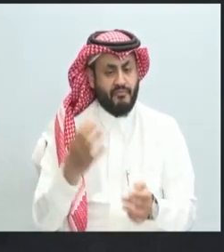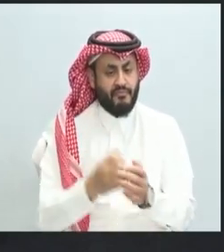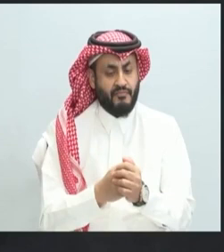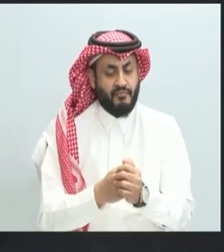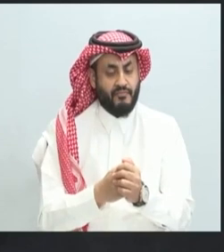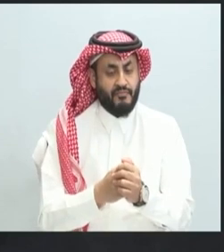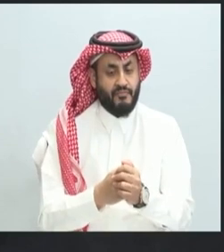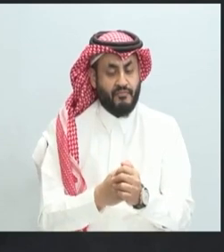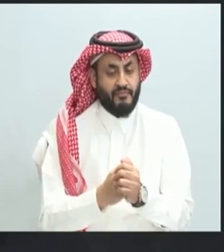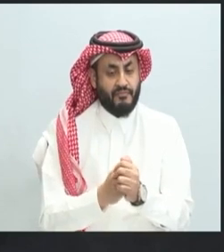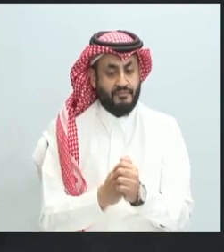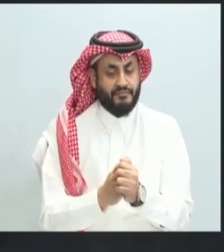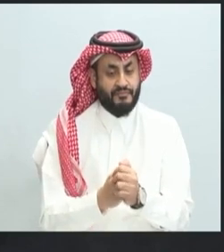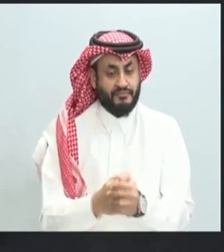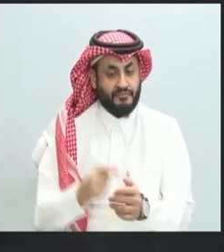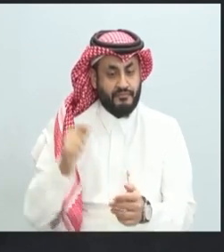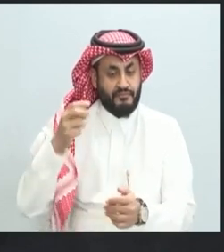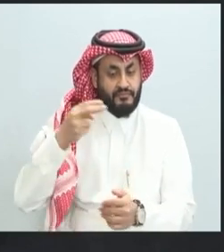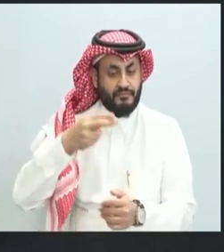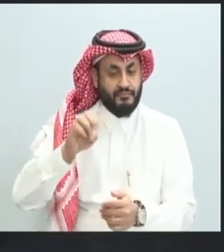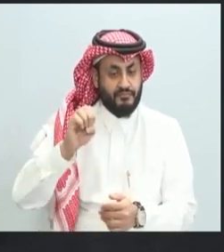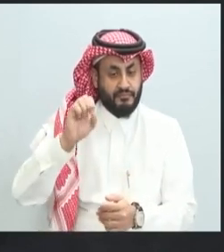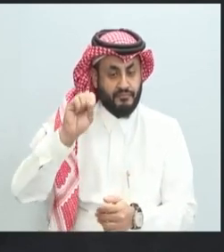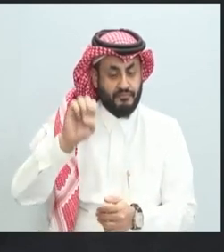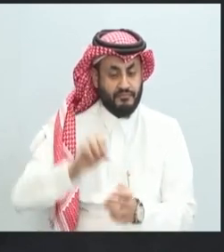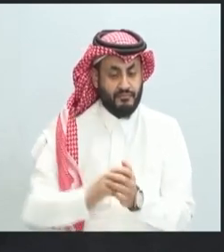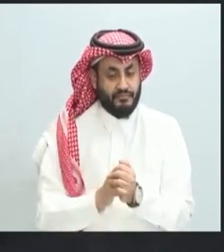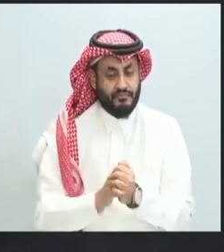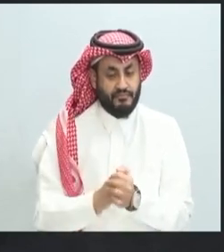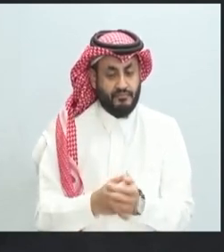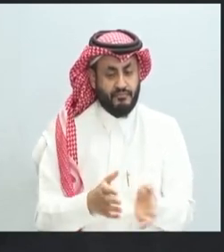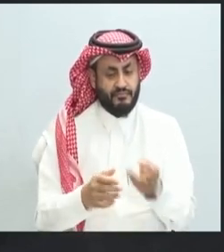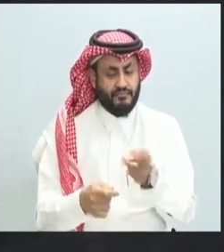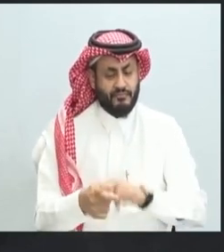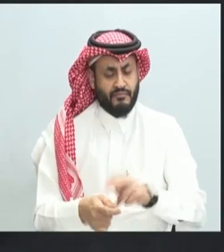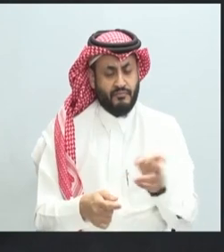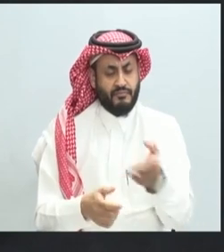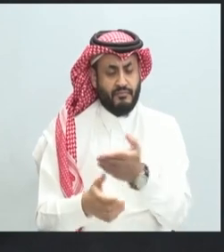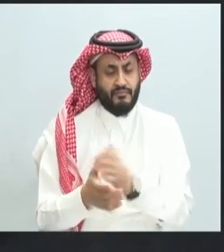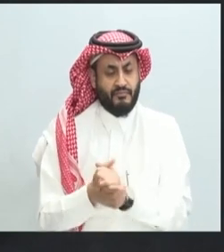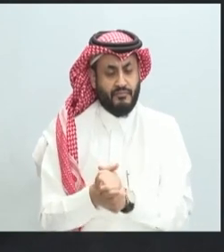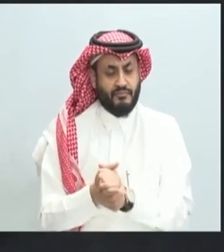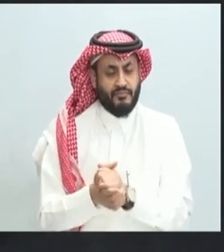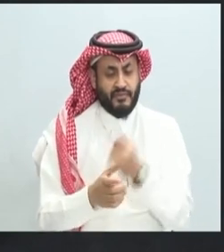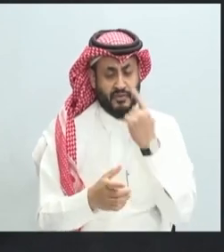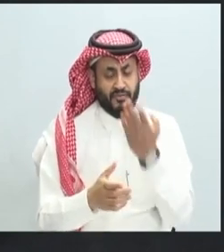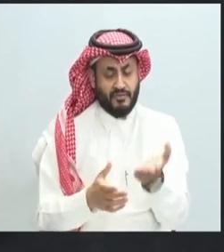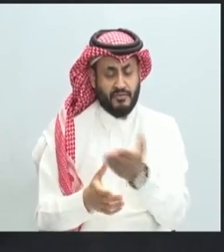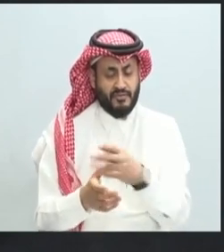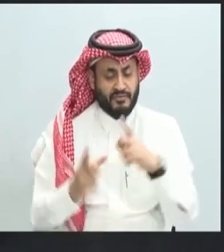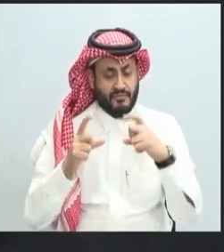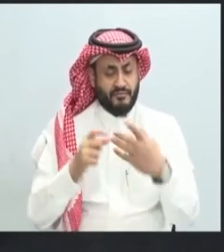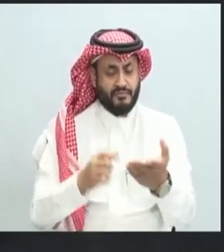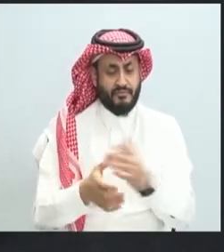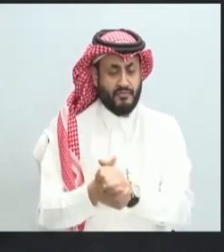one thing, we said, what are those? And we can practice this with this picture. So you